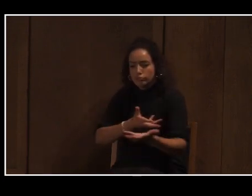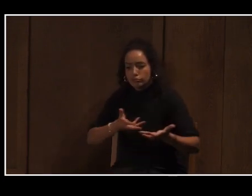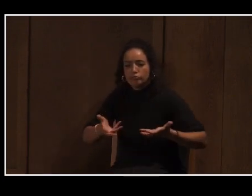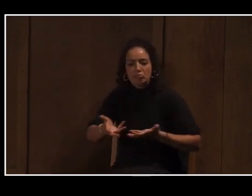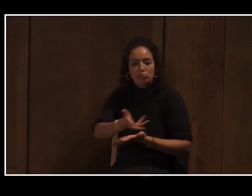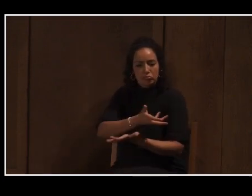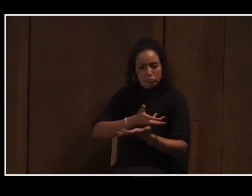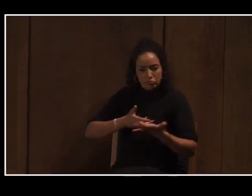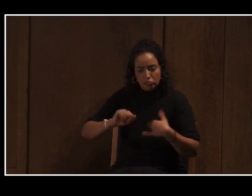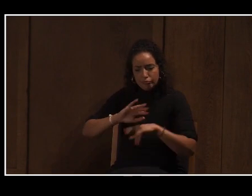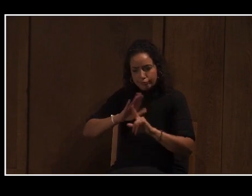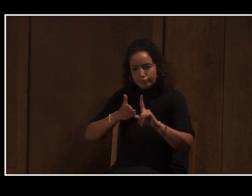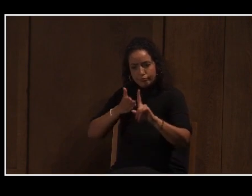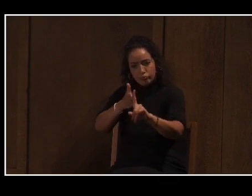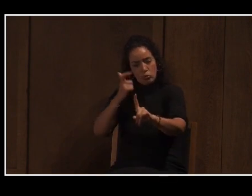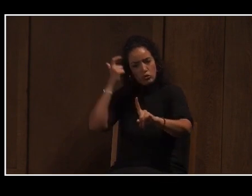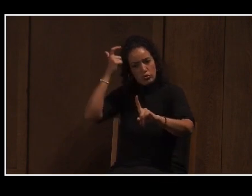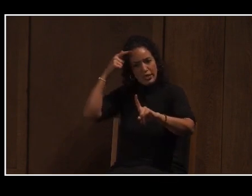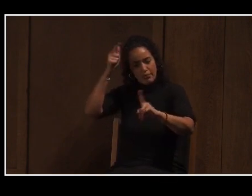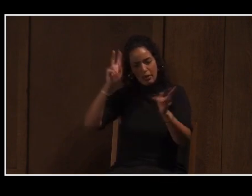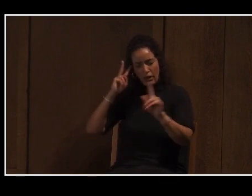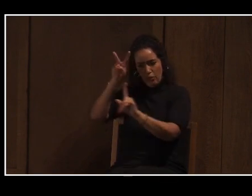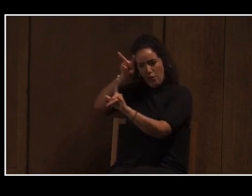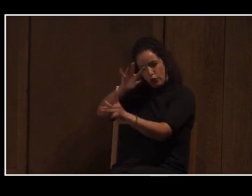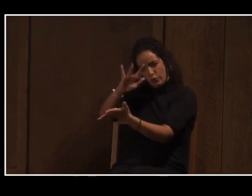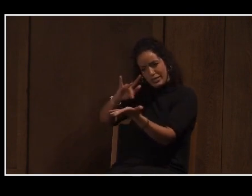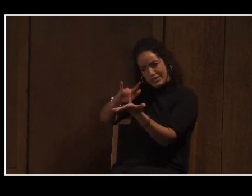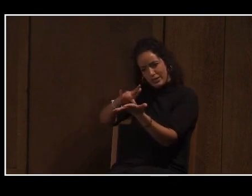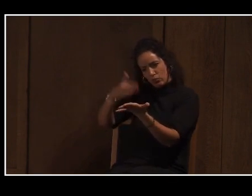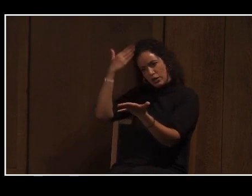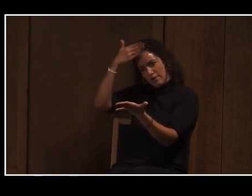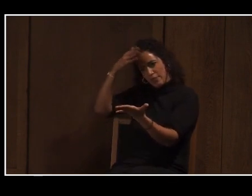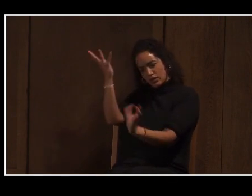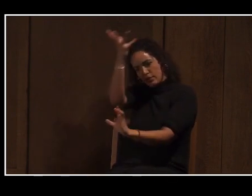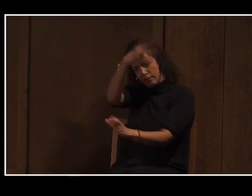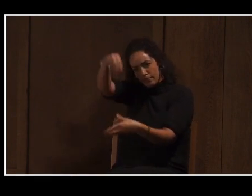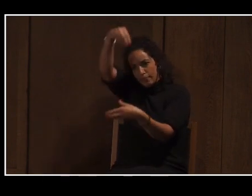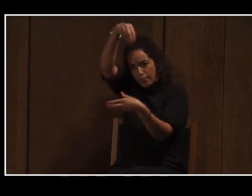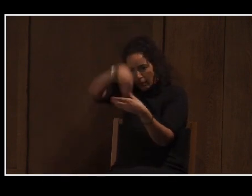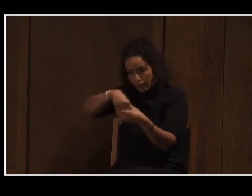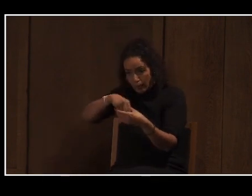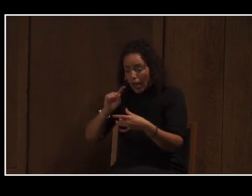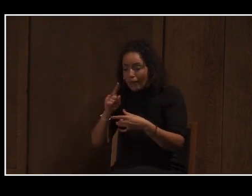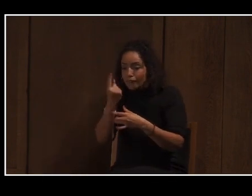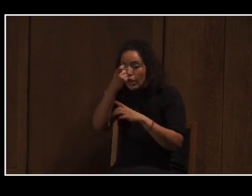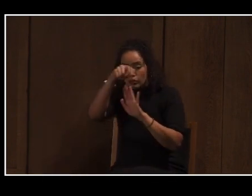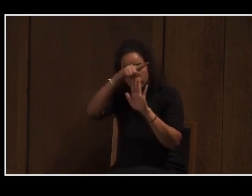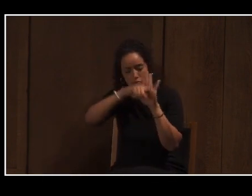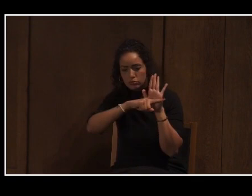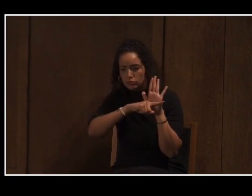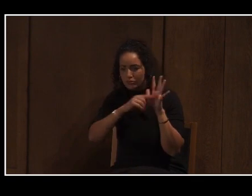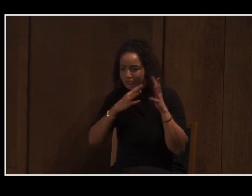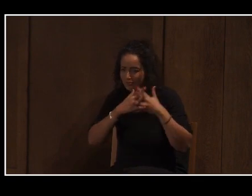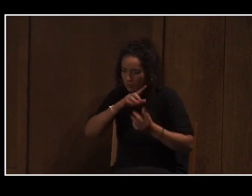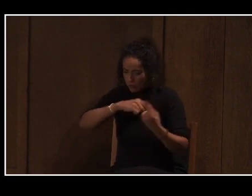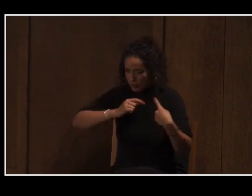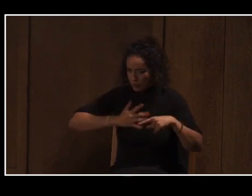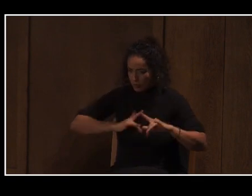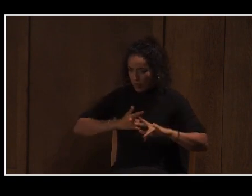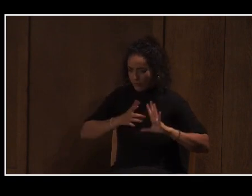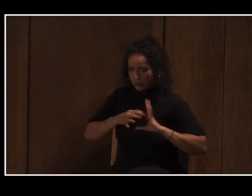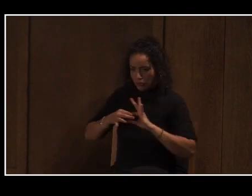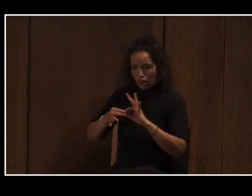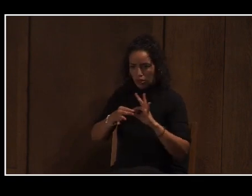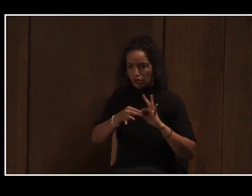this technocratic view of a city and bring back imagination and bring back first principles. How do we want to live together? How do we want to move together? How do we